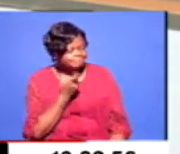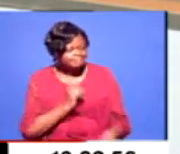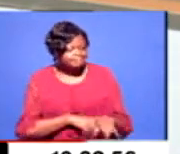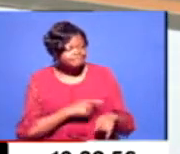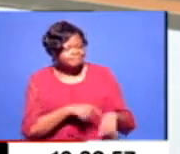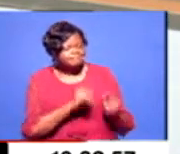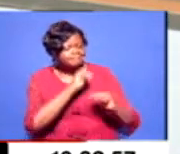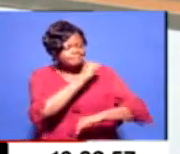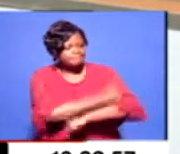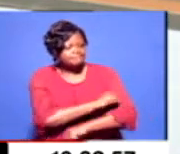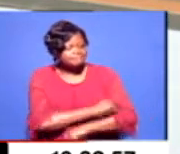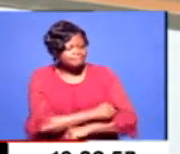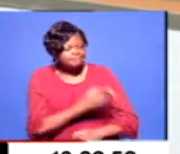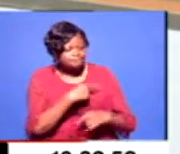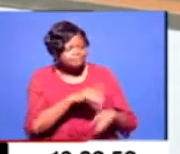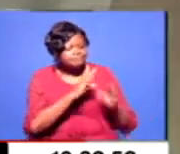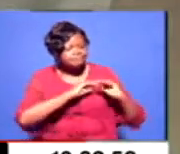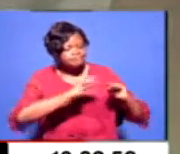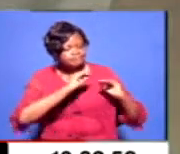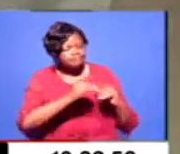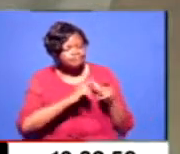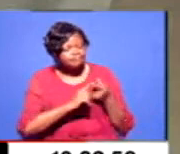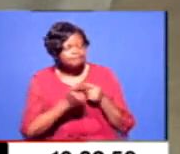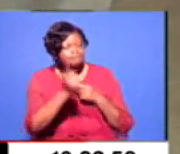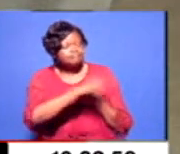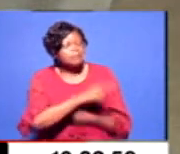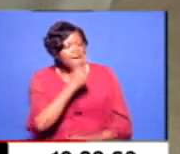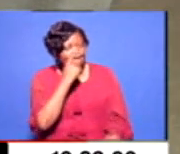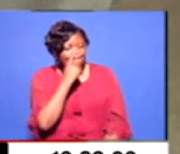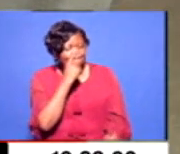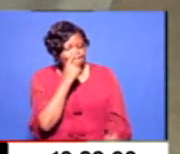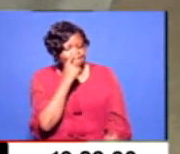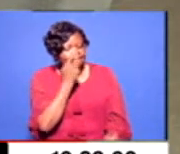school, perhaps she's taught this, but when she comes home,